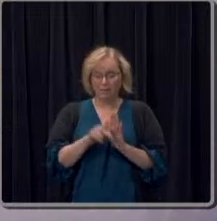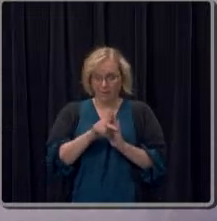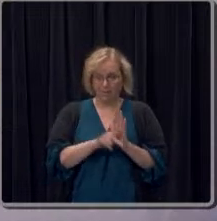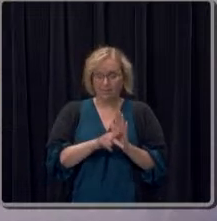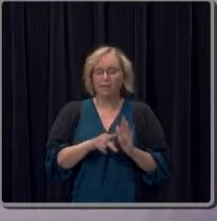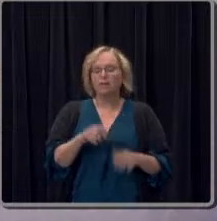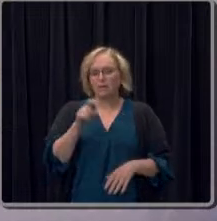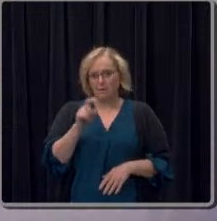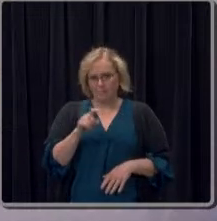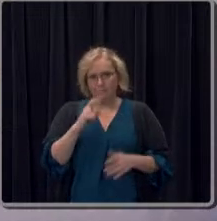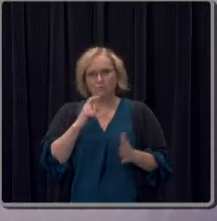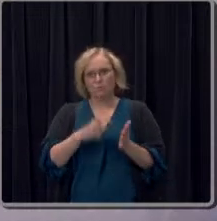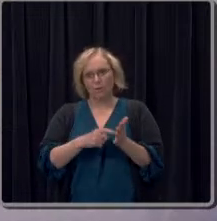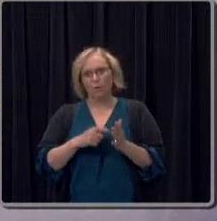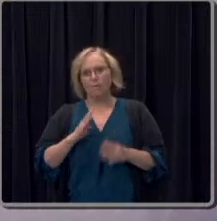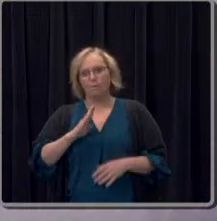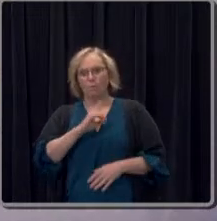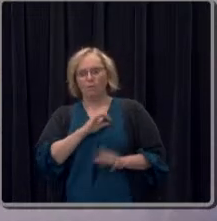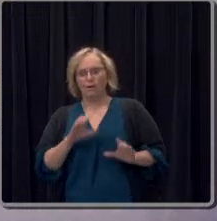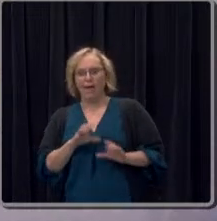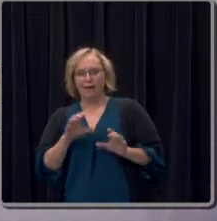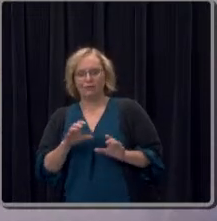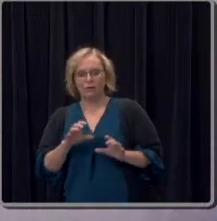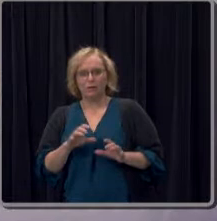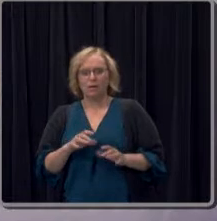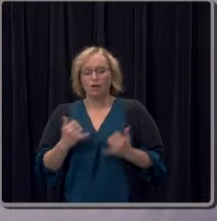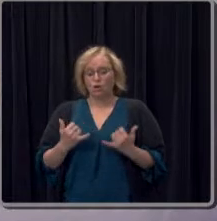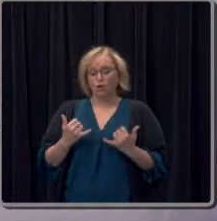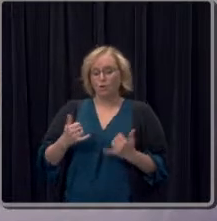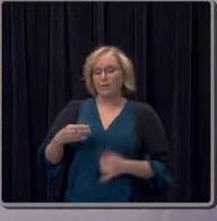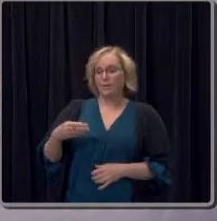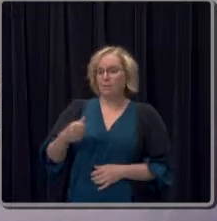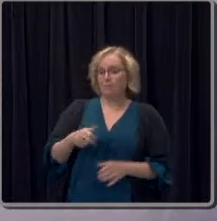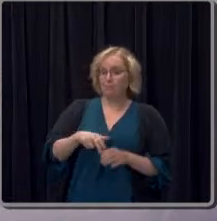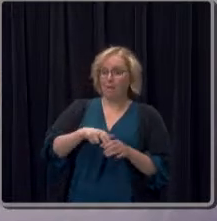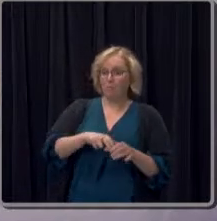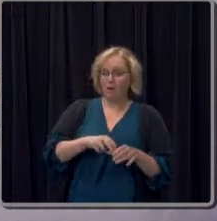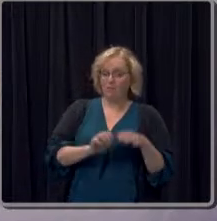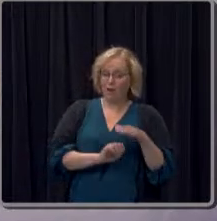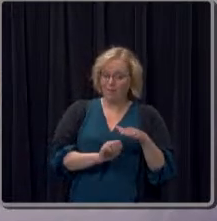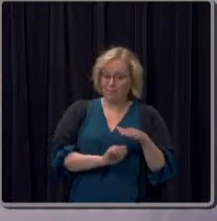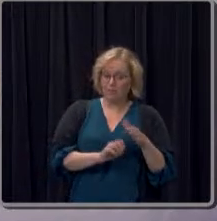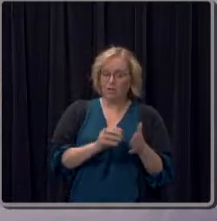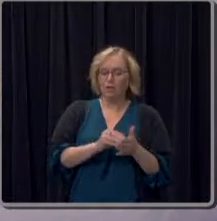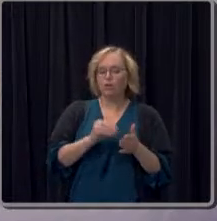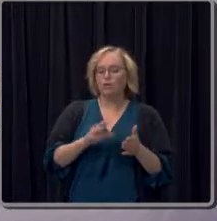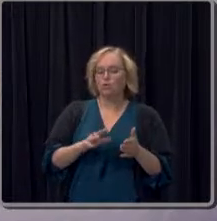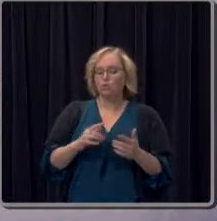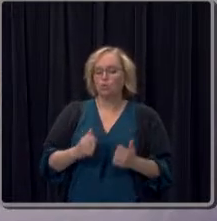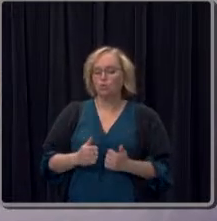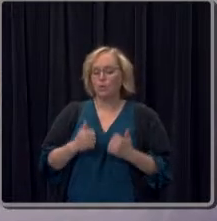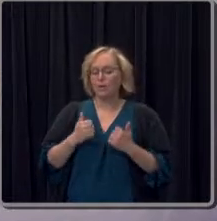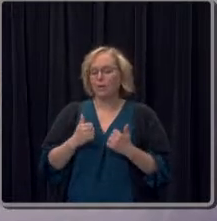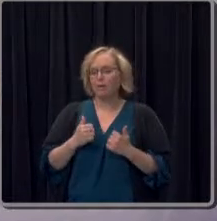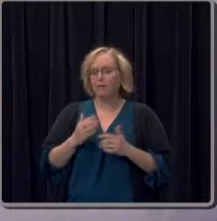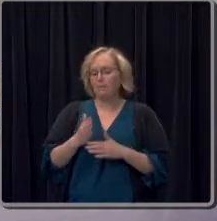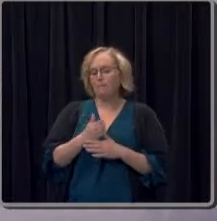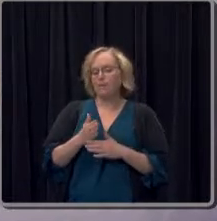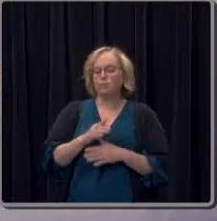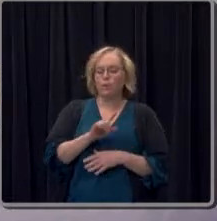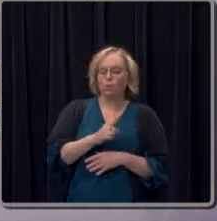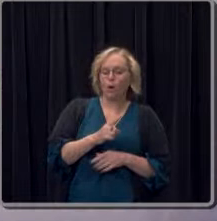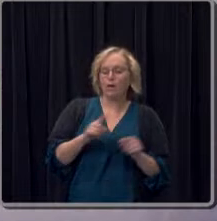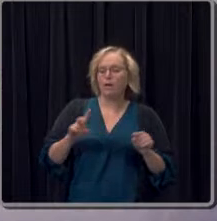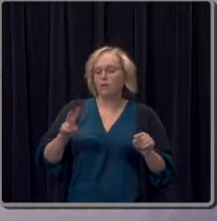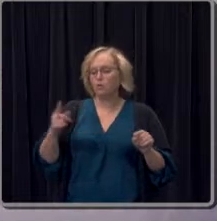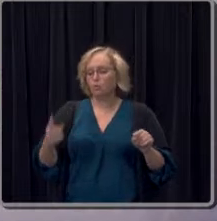Currently, pay ridership for elementary school is students who live between 1 and 2.5 miles. And for secondary,